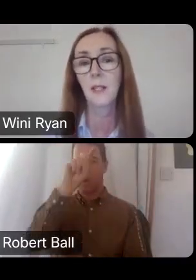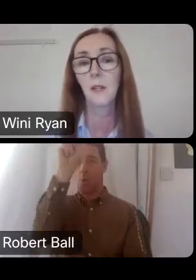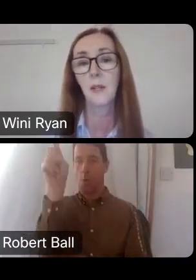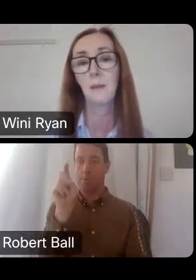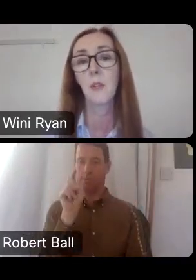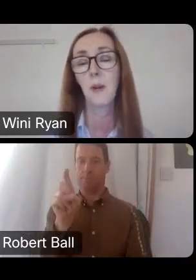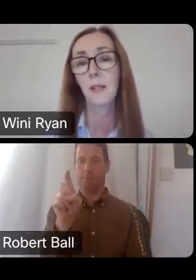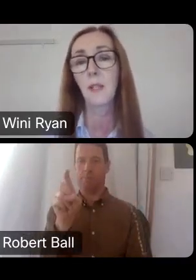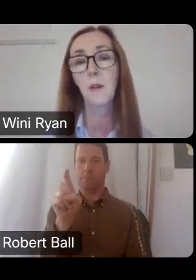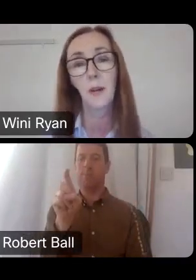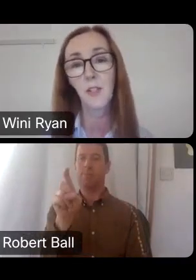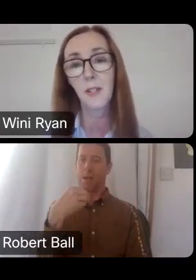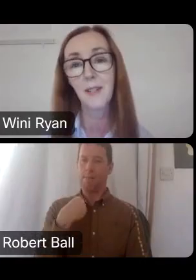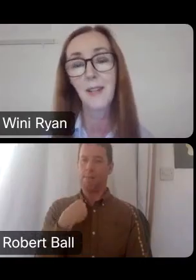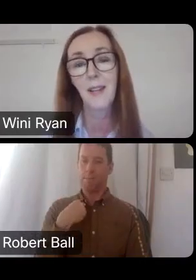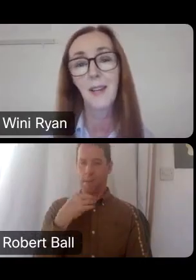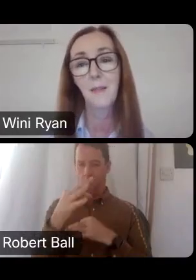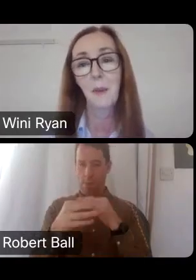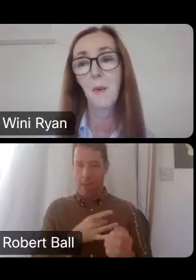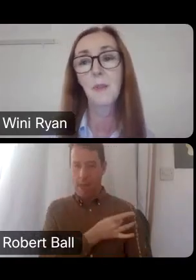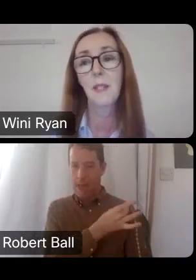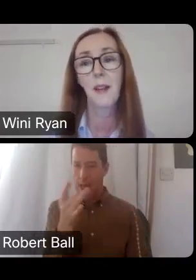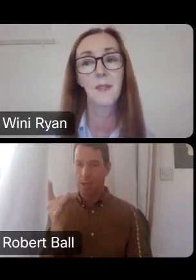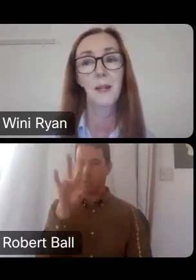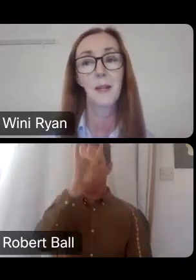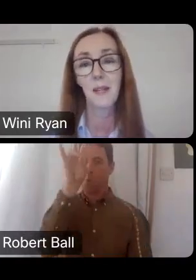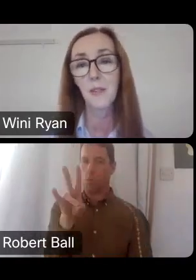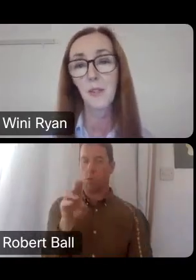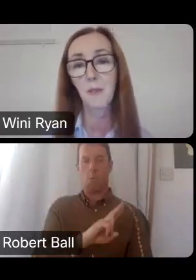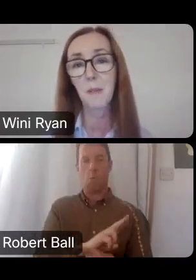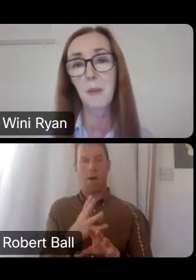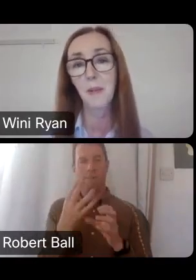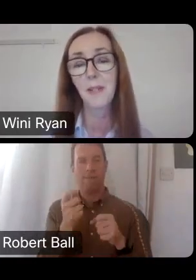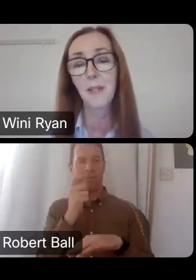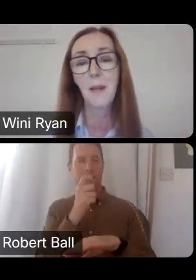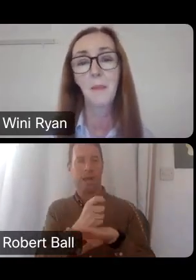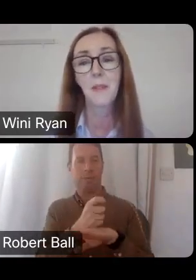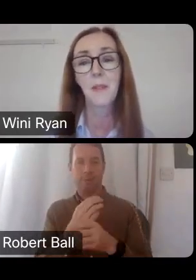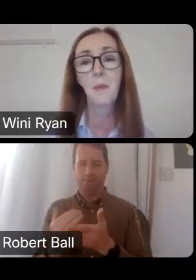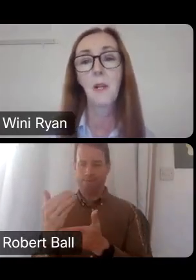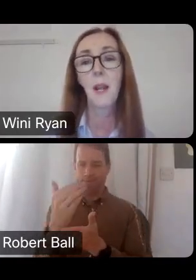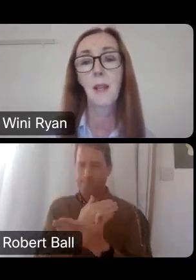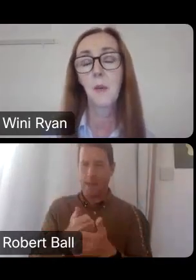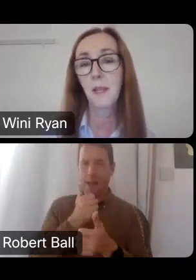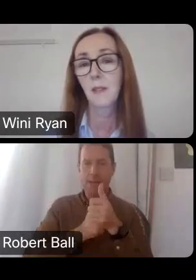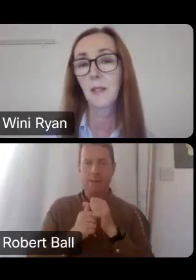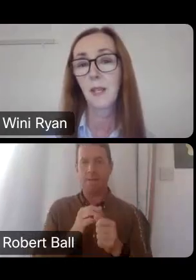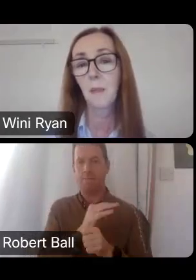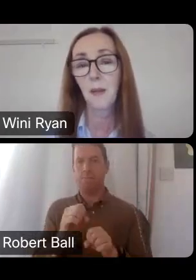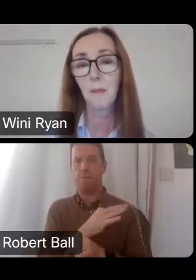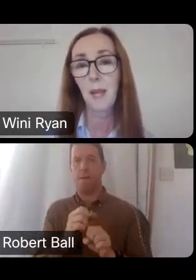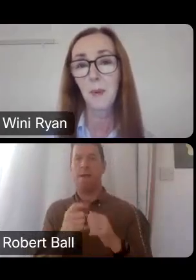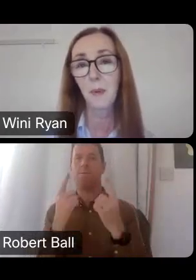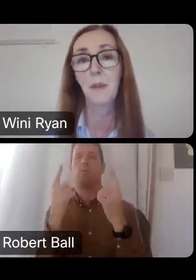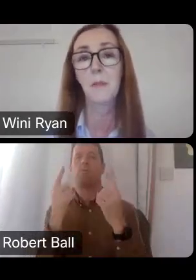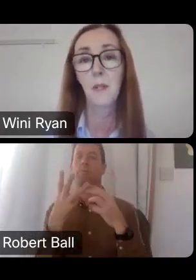sign to you that I'm going to ask you a question. We won't have time to take answers from people, but I would like you please to take a pen